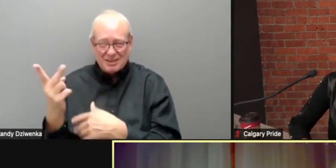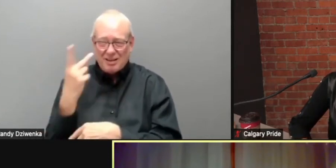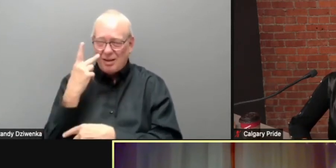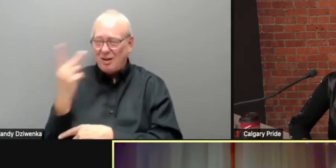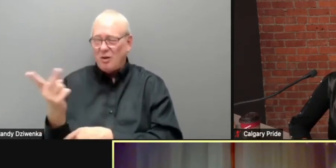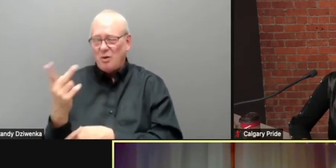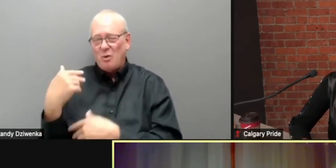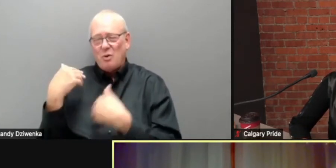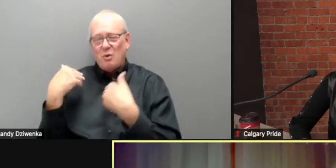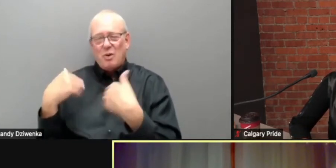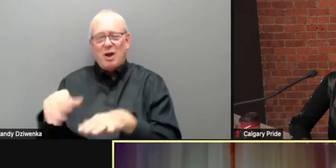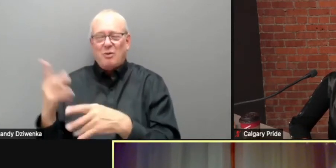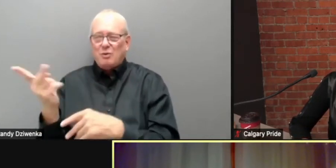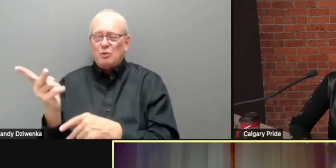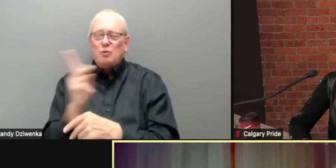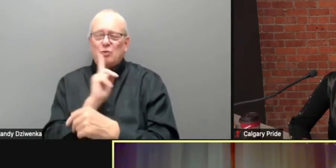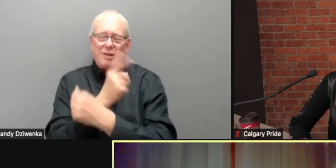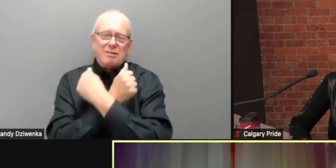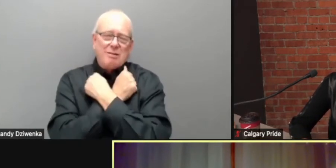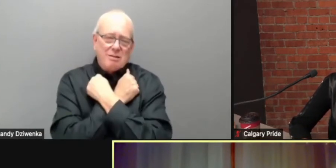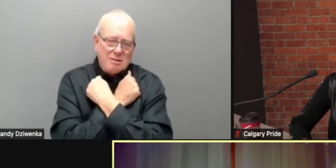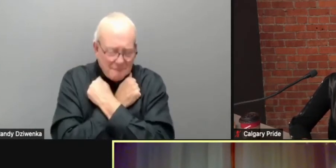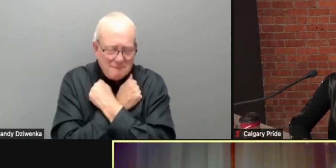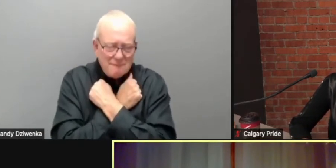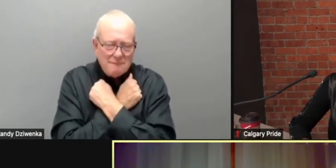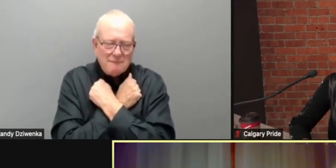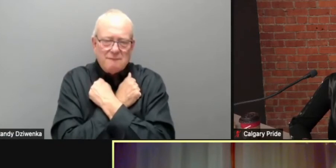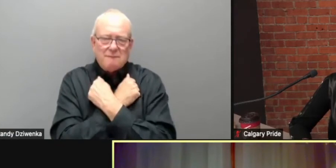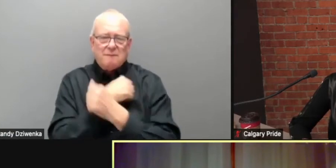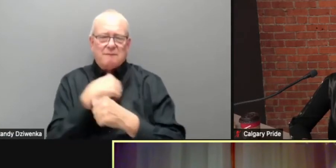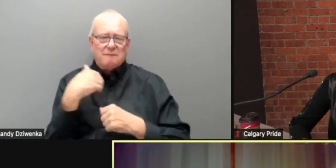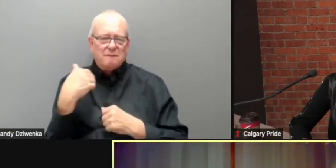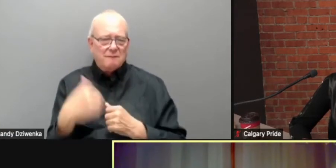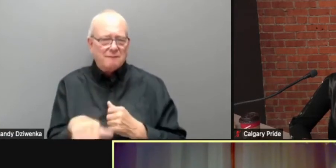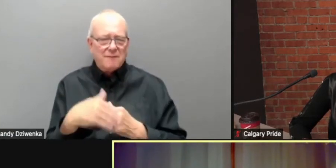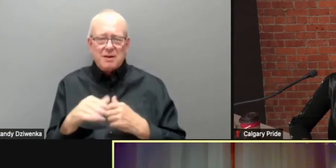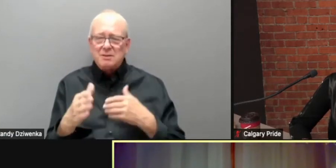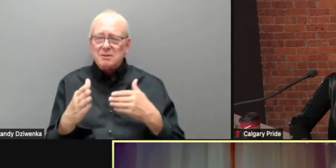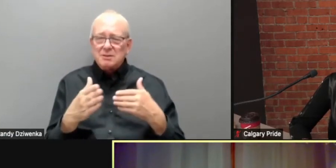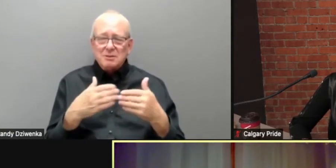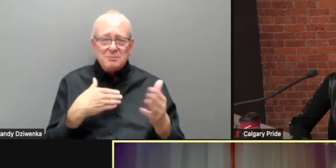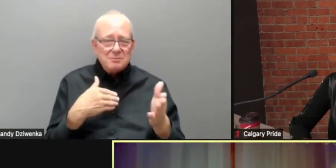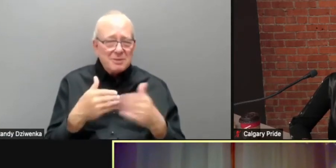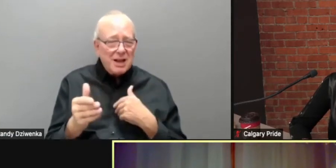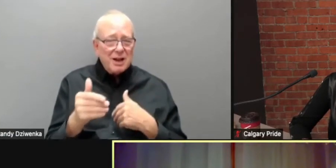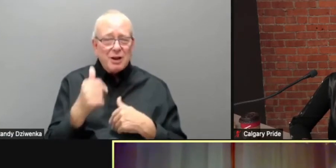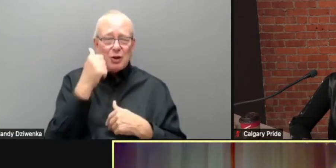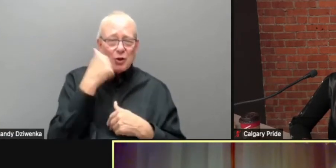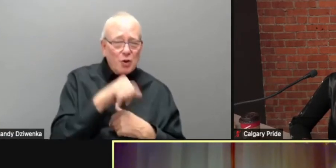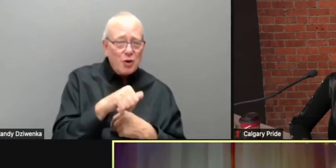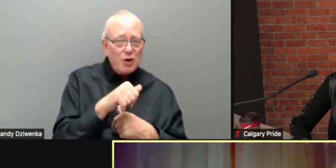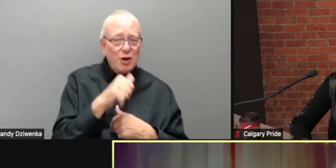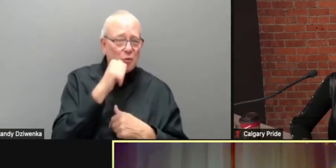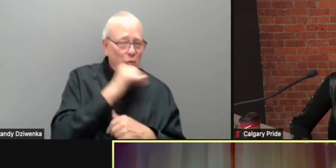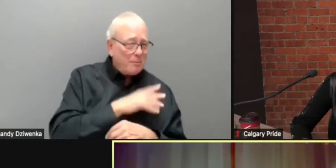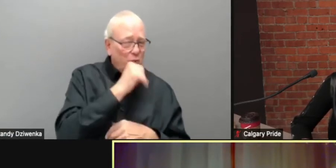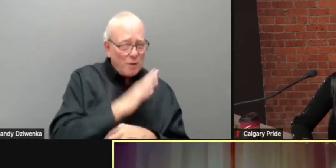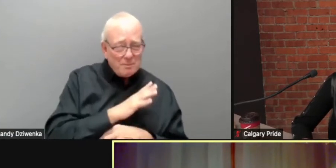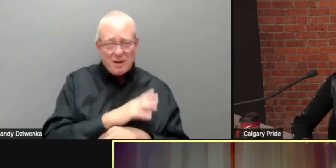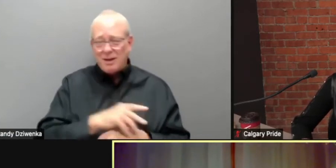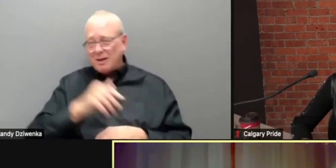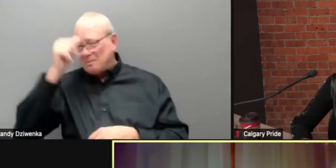striving for. So parents are, I mean, can you imagine that little child comes from you and it's part of